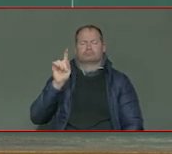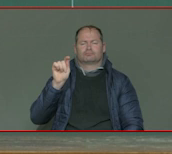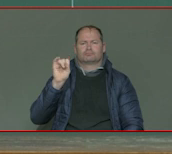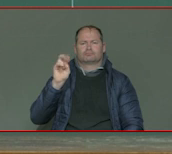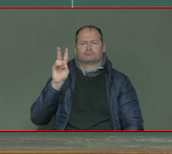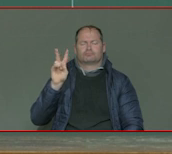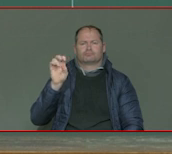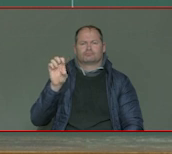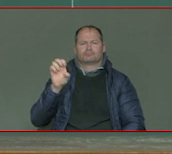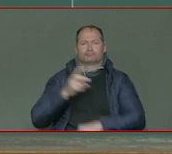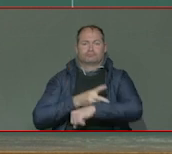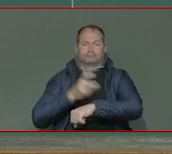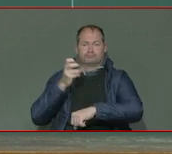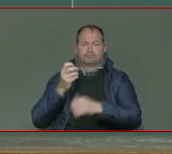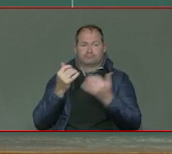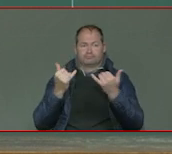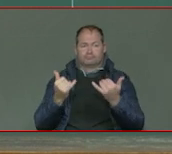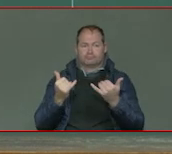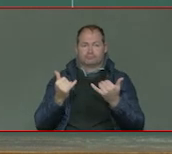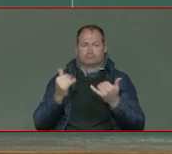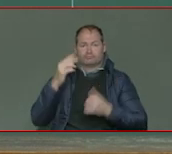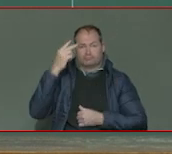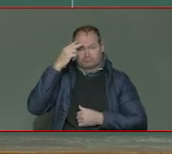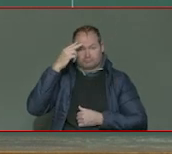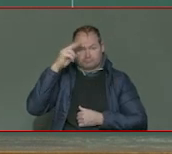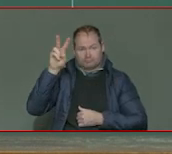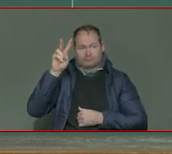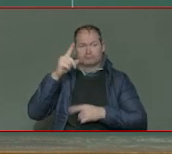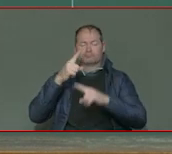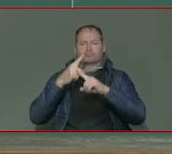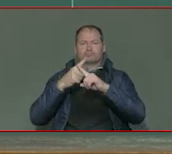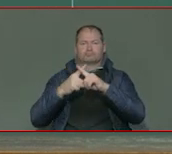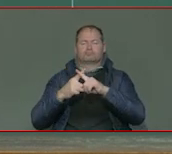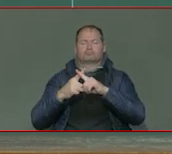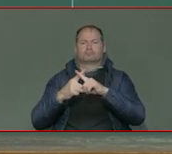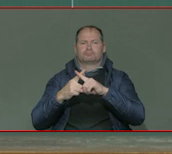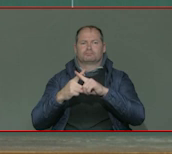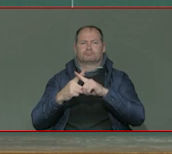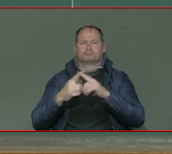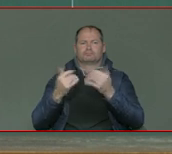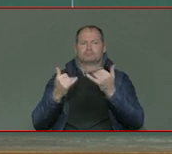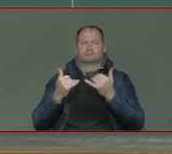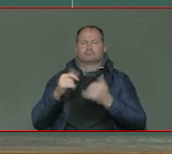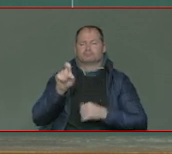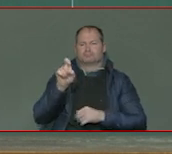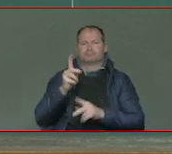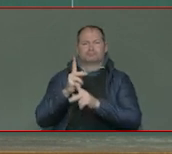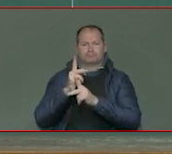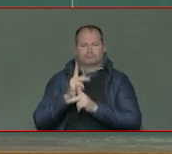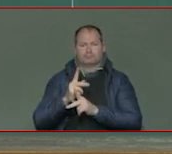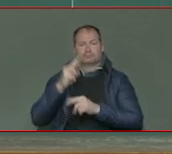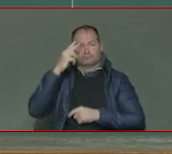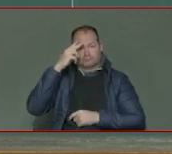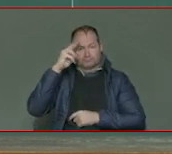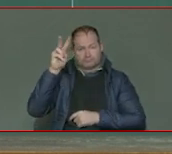derivative is the exponent times the coefficient, which is kn. You keep x, you subtract 1 from the exponent. That